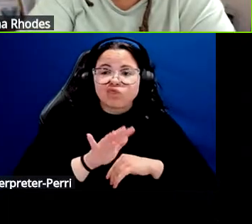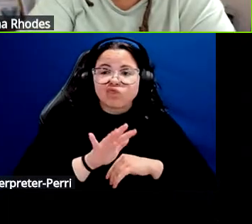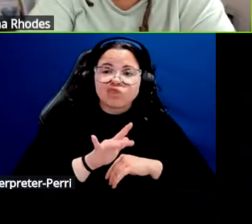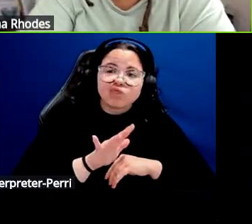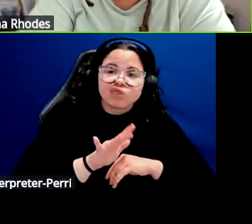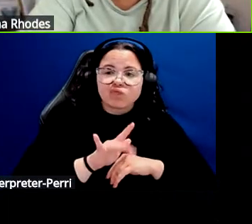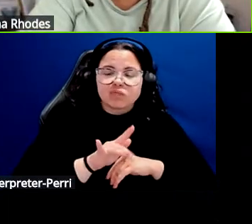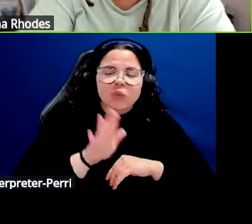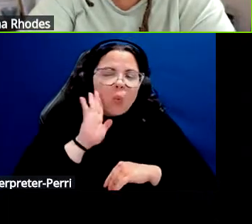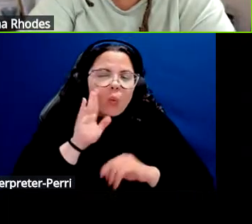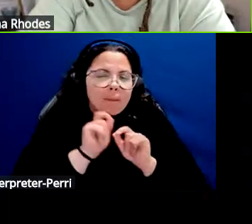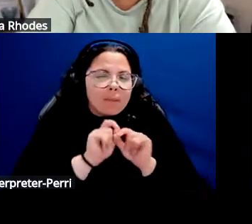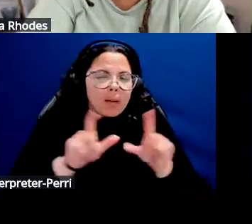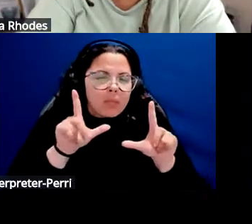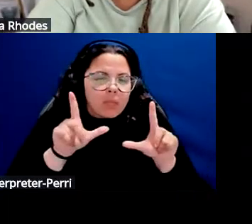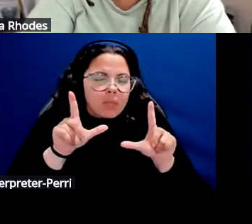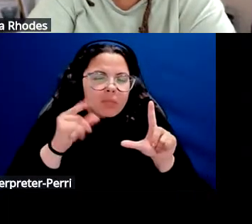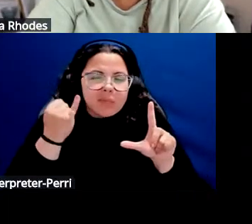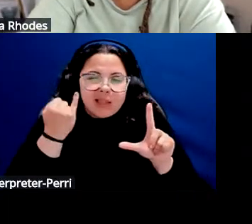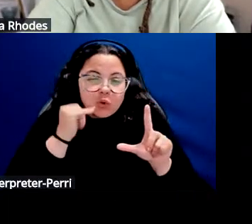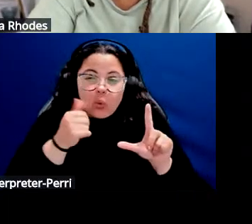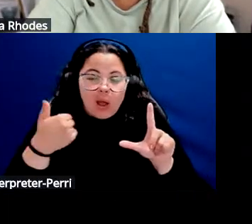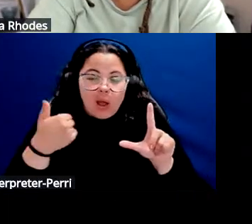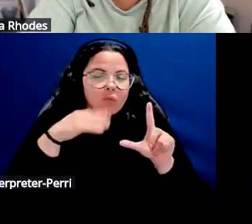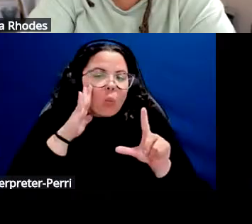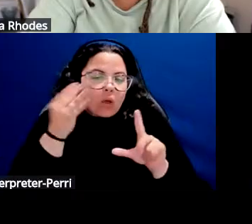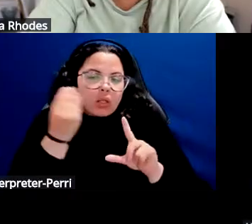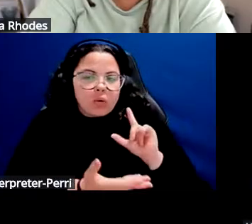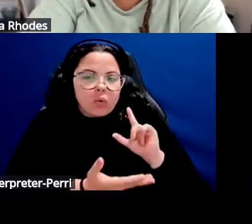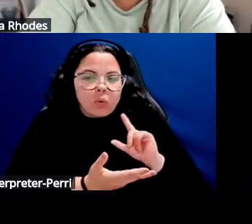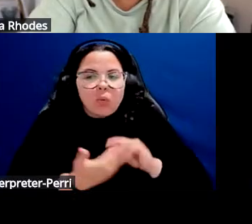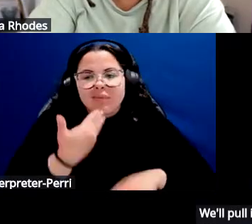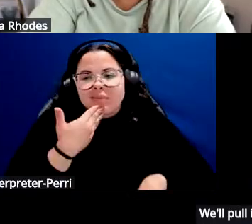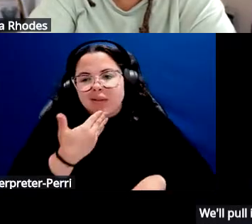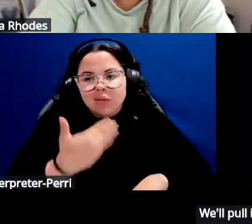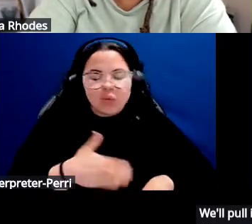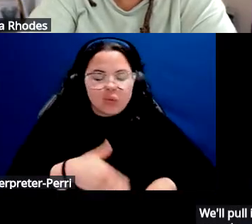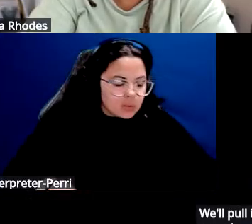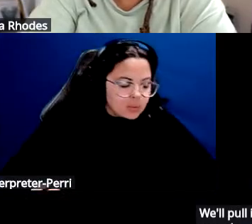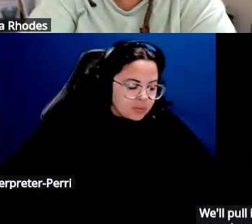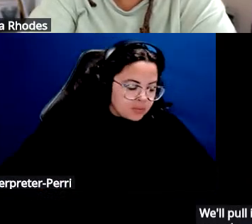We'll pull it up, and if we don't have it, Mr. Montague, we'll Yeah. follow up. Thank you, sir. Yeah.